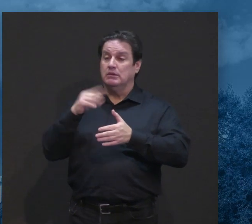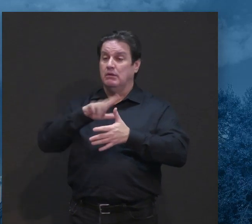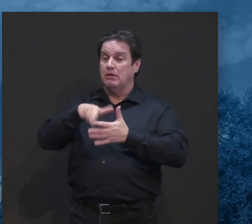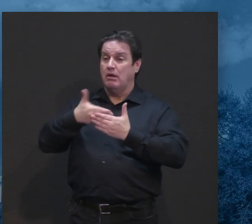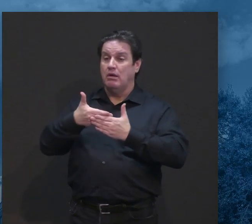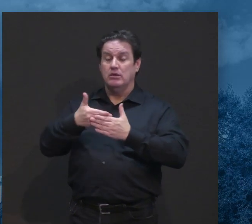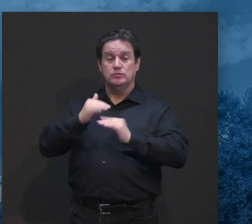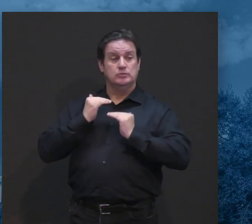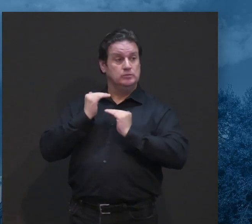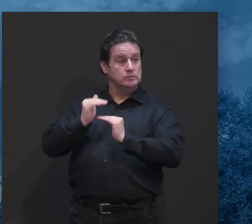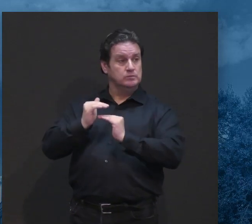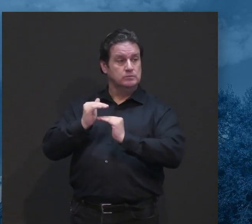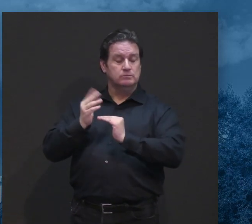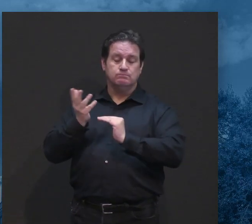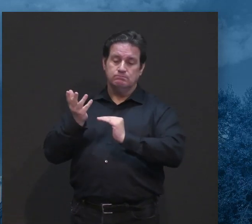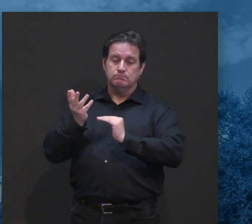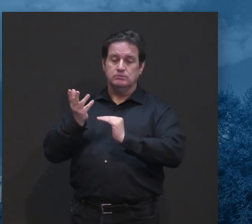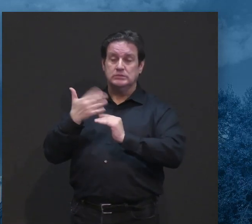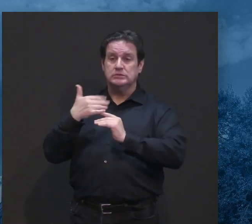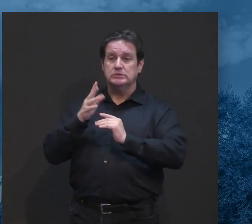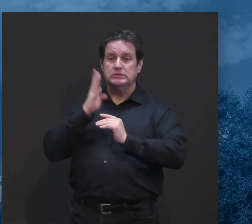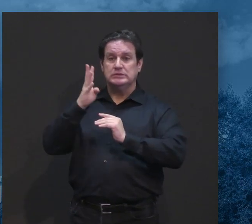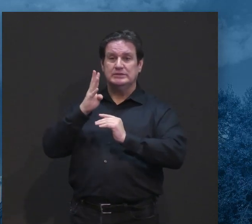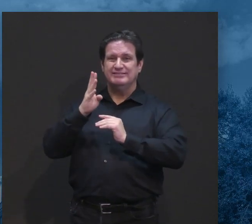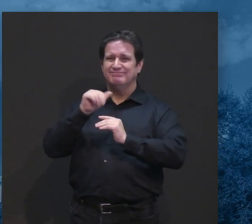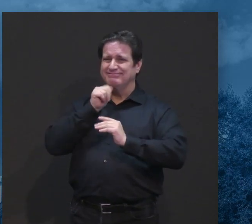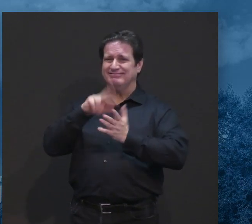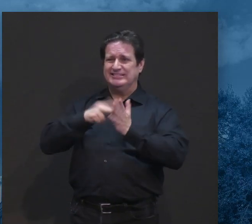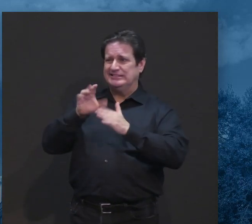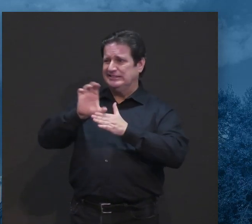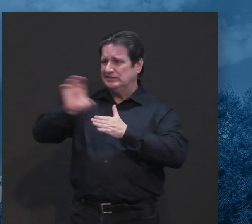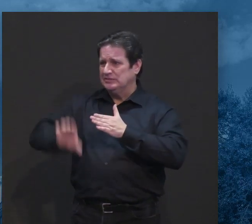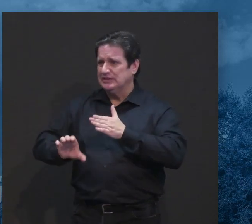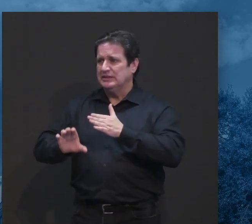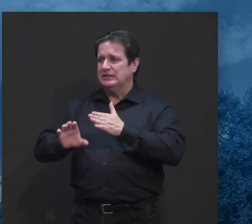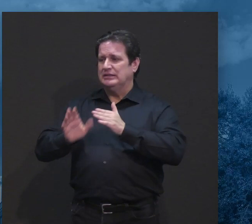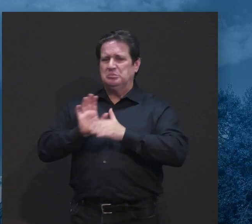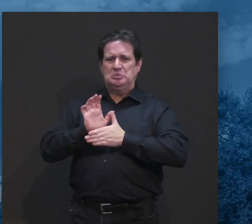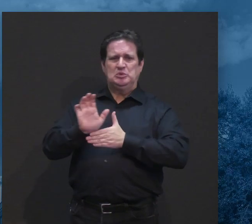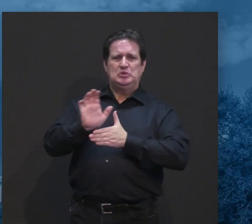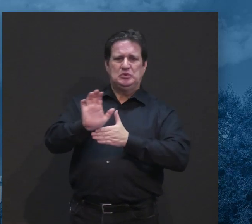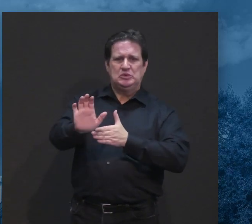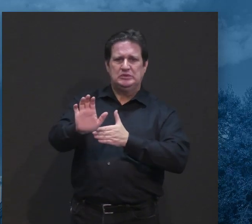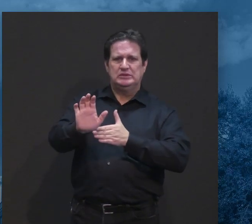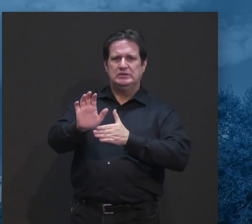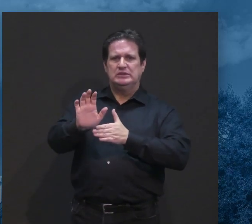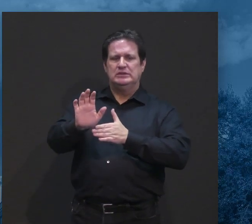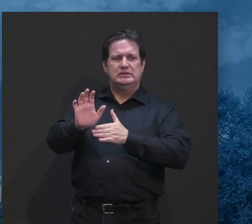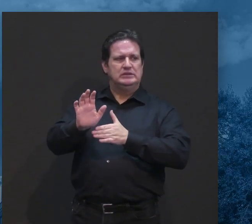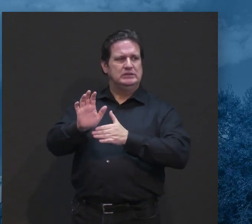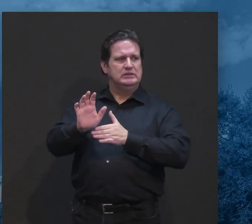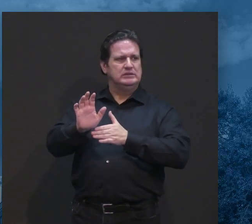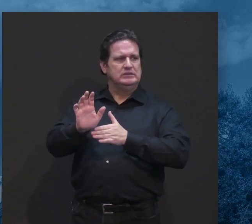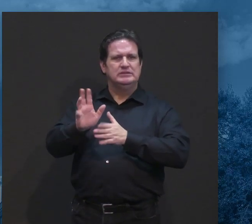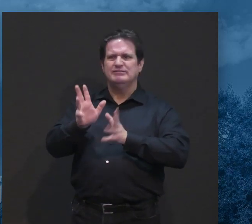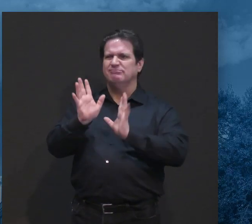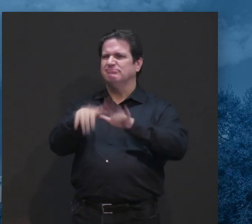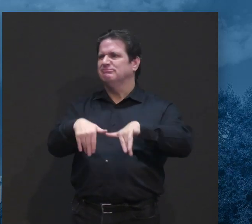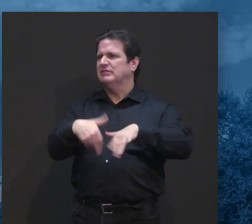our restrictions, are we creating unintended consequences when we push people into those informal social